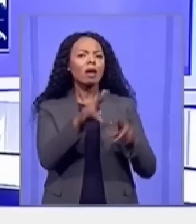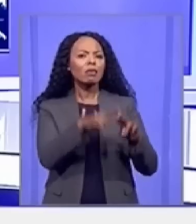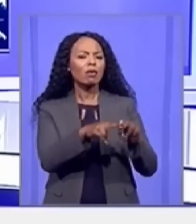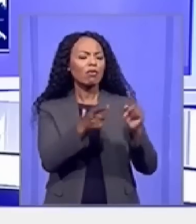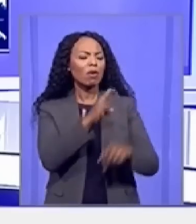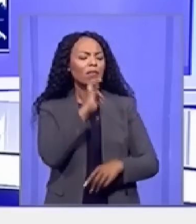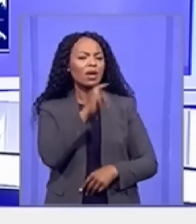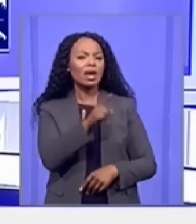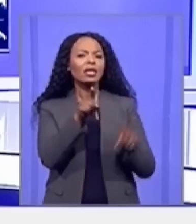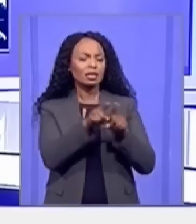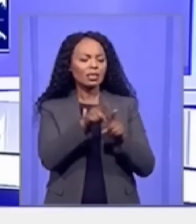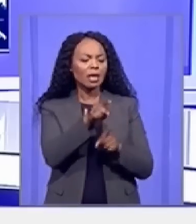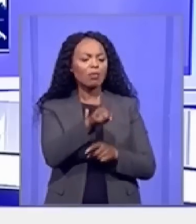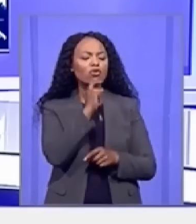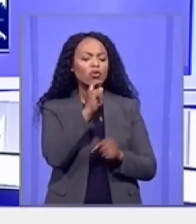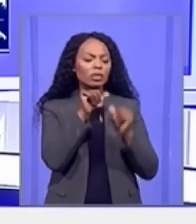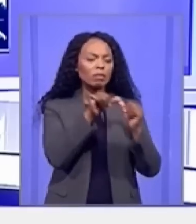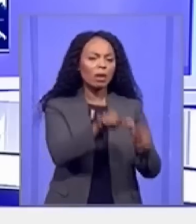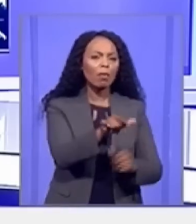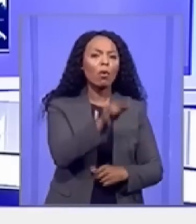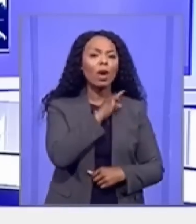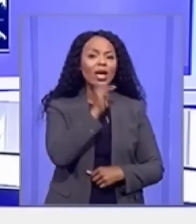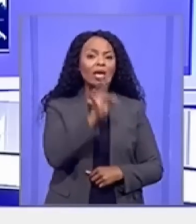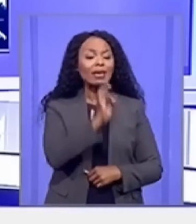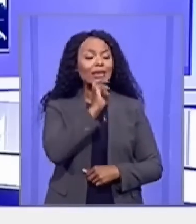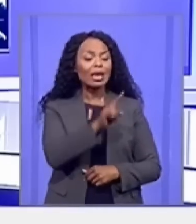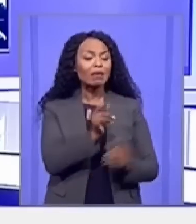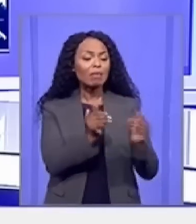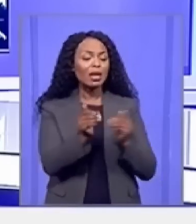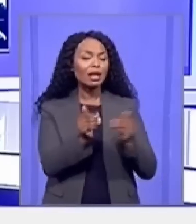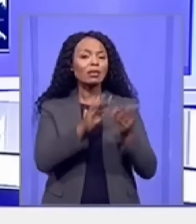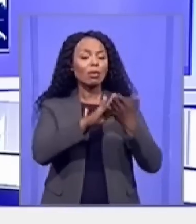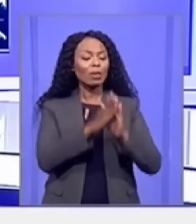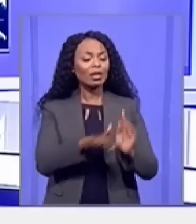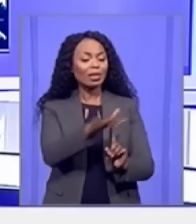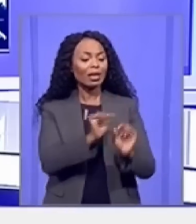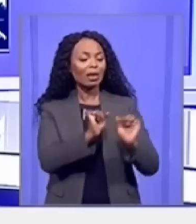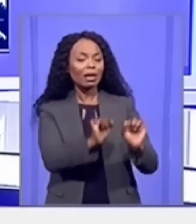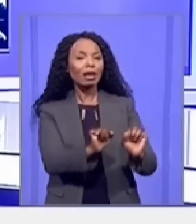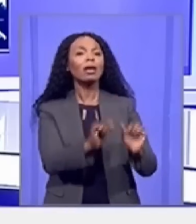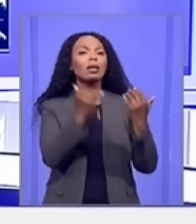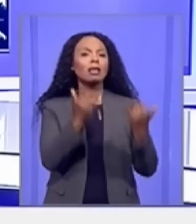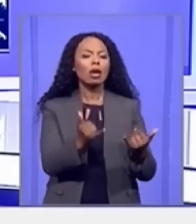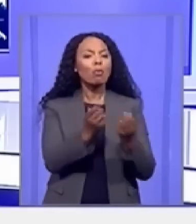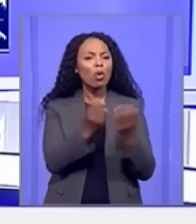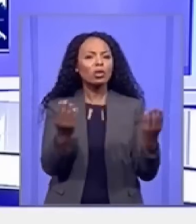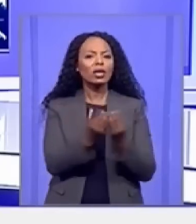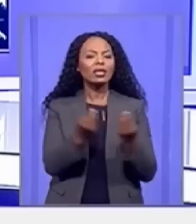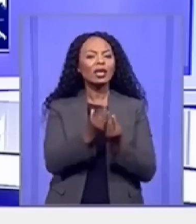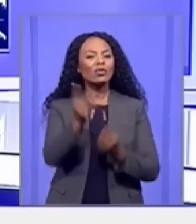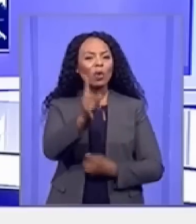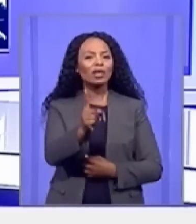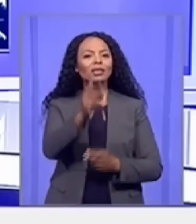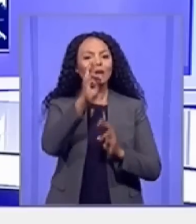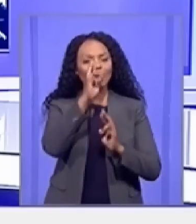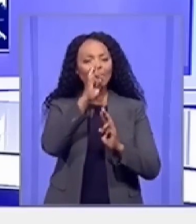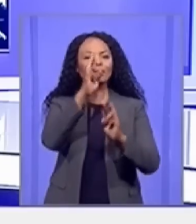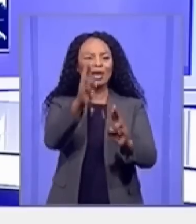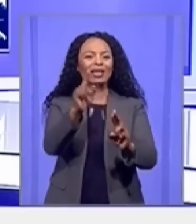mme re a tseba hore tlasa taolo ya borena e nngwe dintho tse tsebahalang ka ho fetisisa ke tlhompho